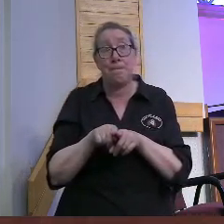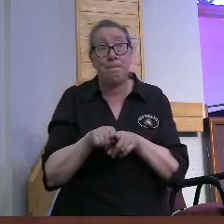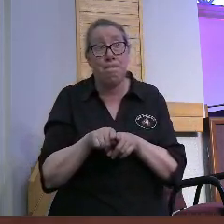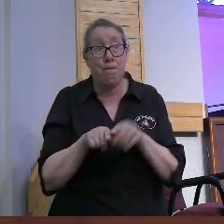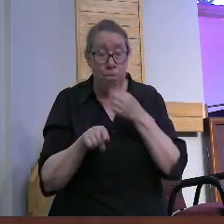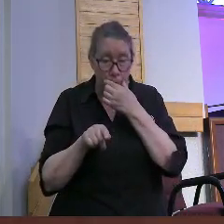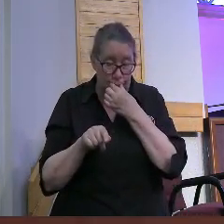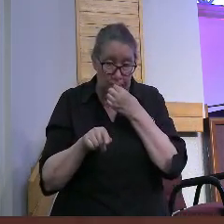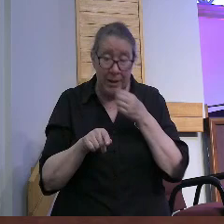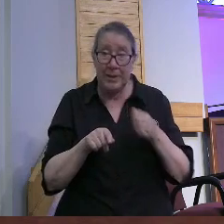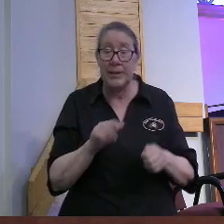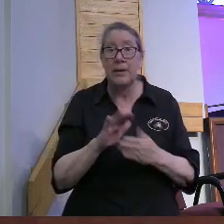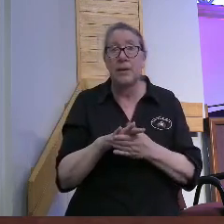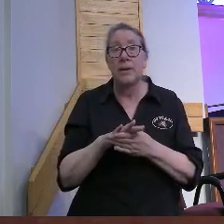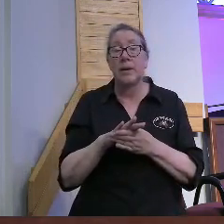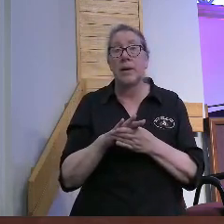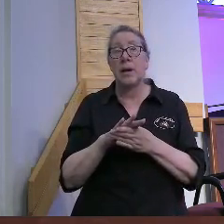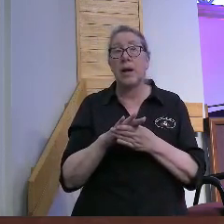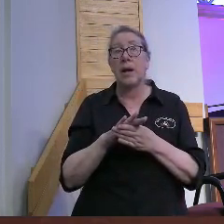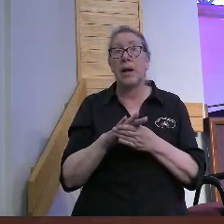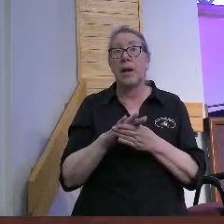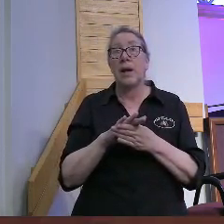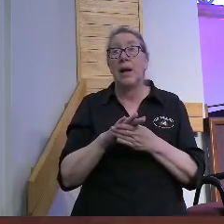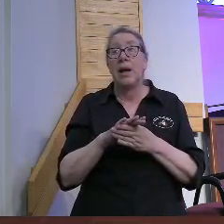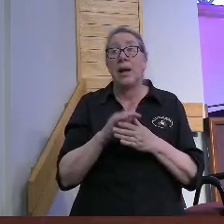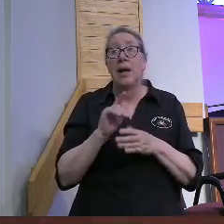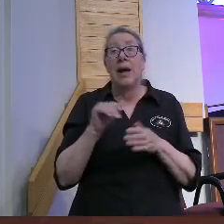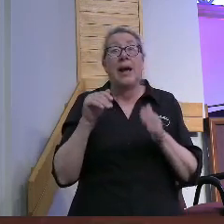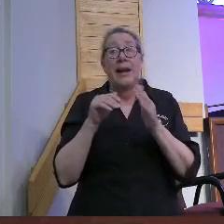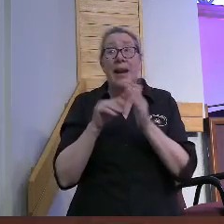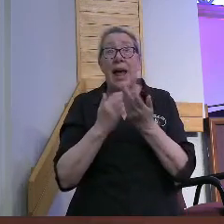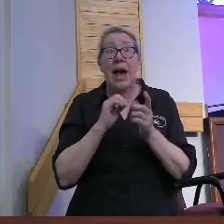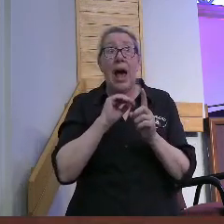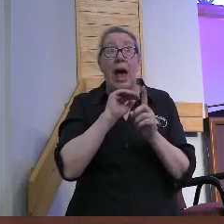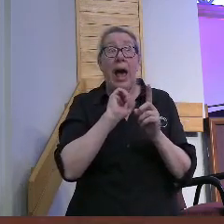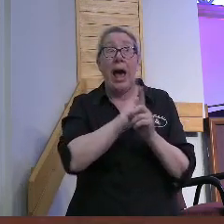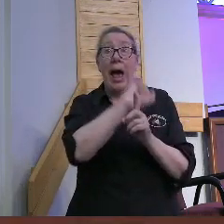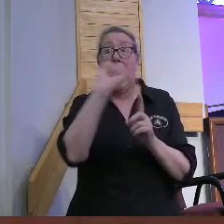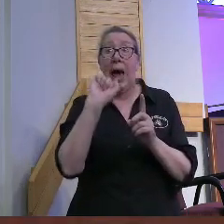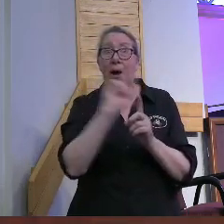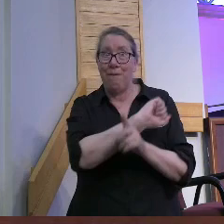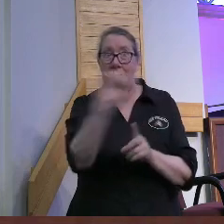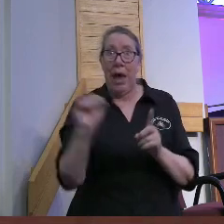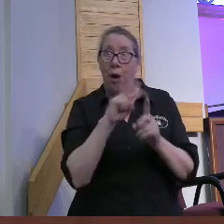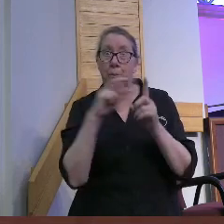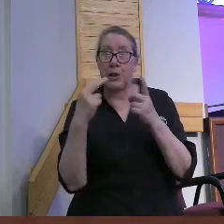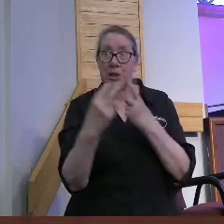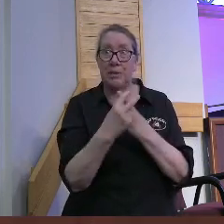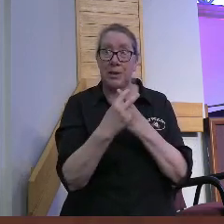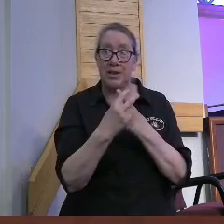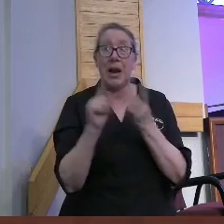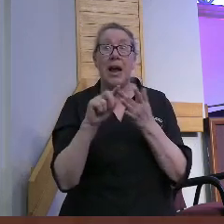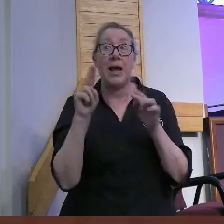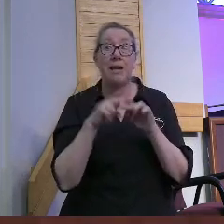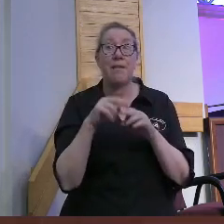and in charge, all those things. No, it doesn't change. But in our perception, in our perspective, if God is small, then God is not